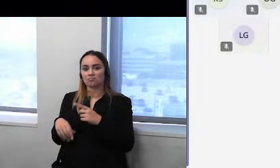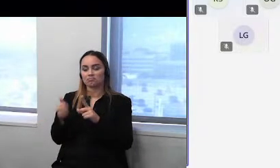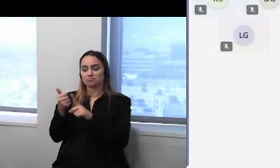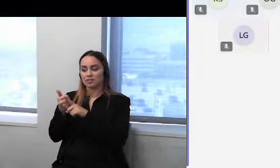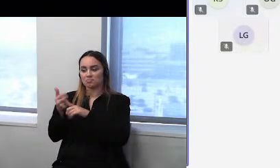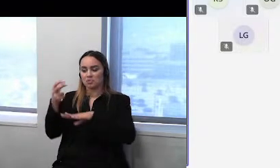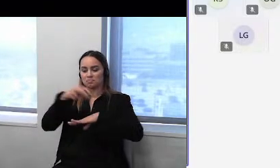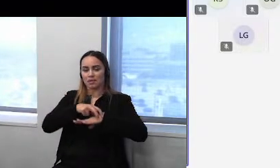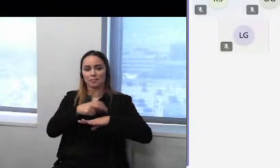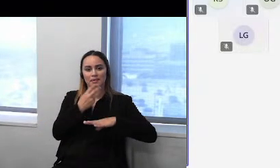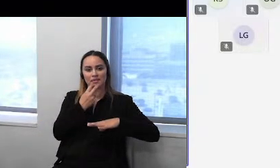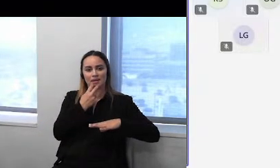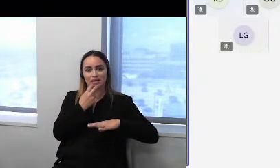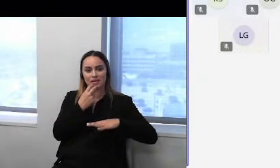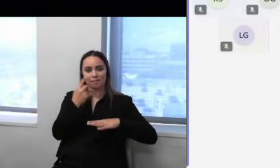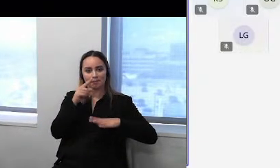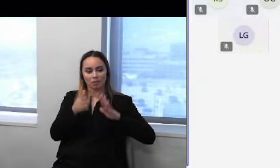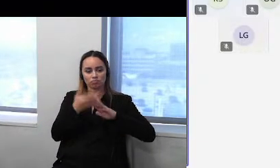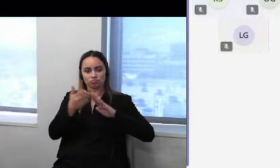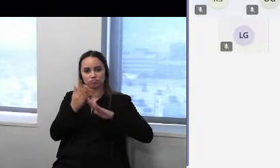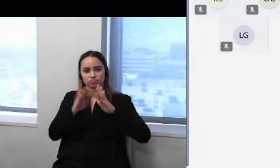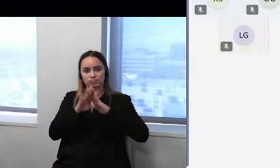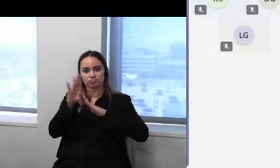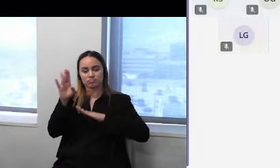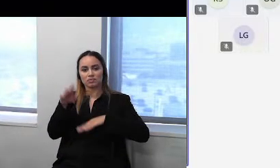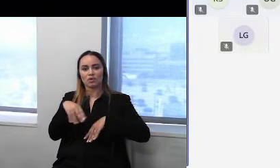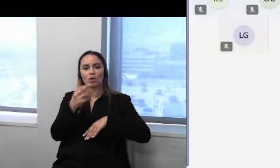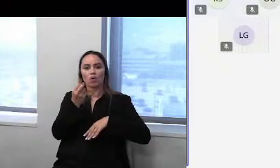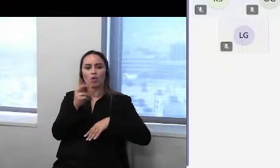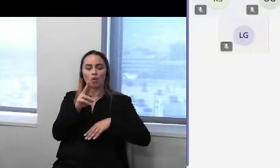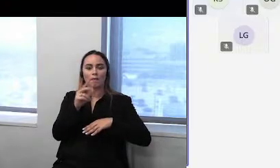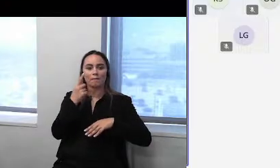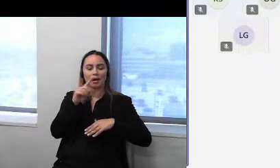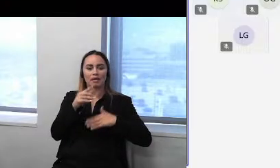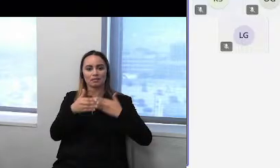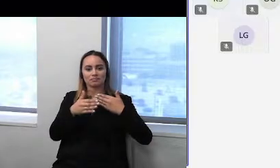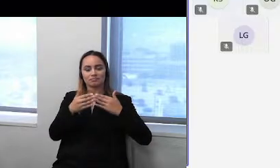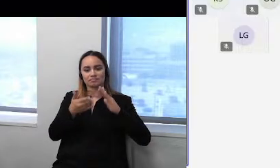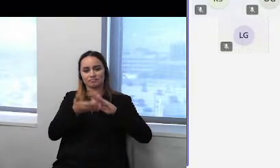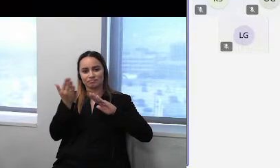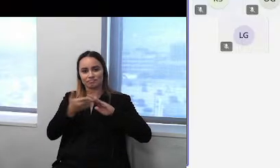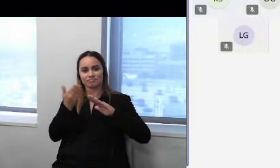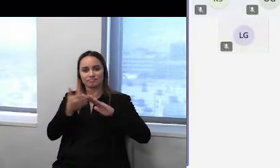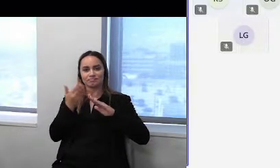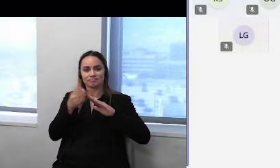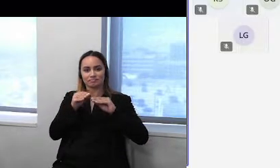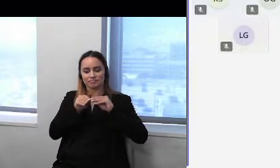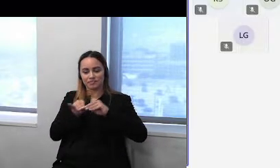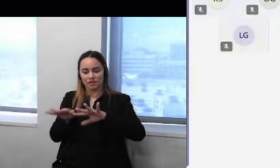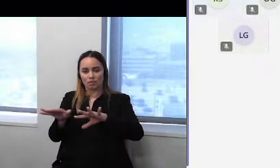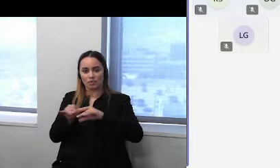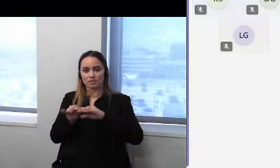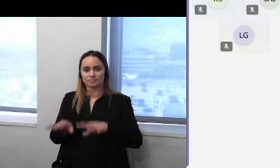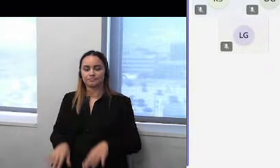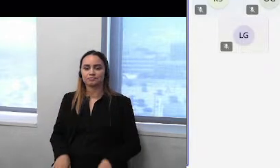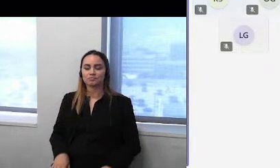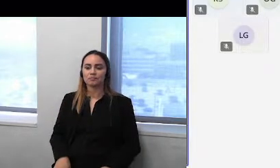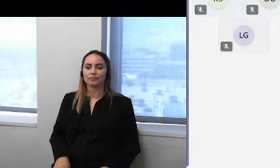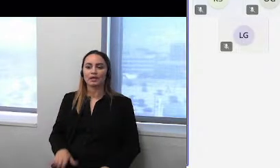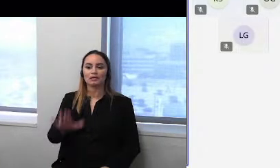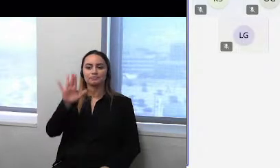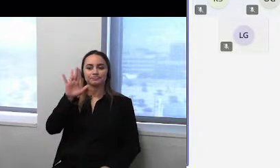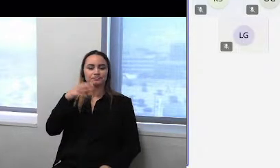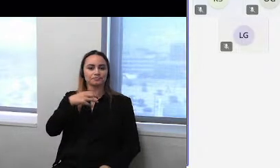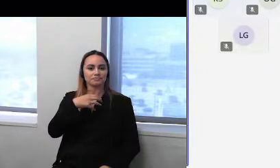ramp or putting the batteries for frequency. Objection, misstates states facts that are not in evidence in this